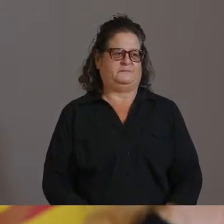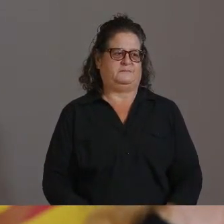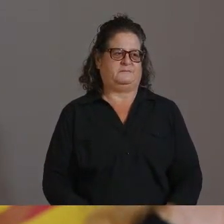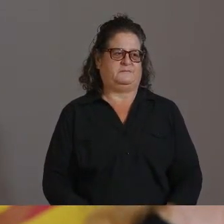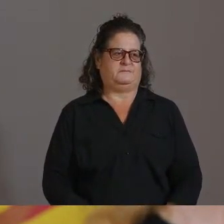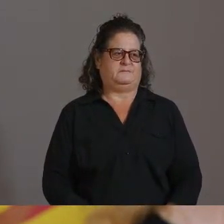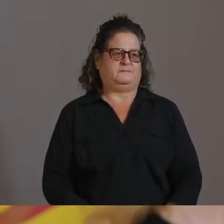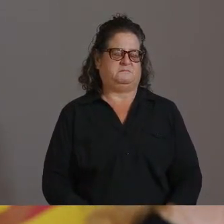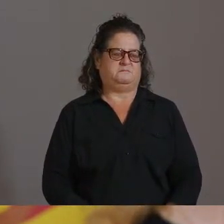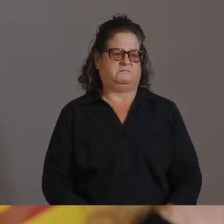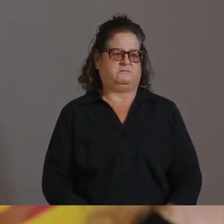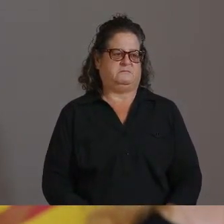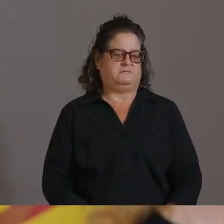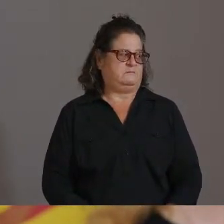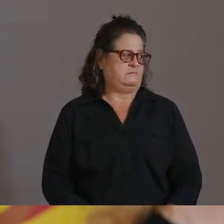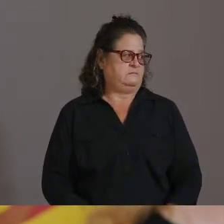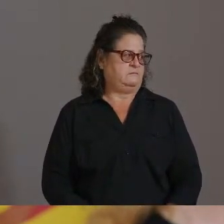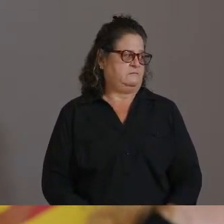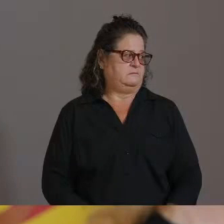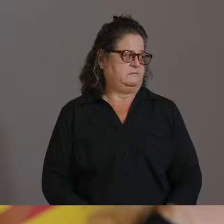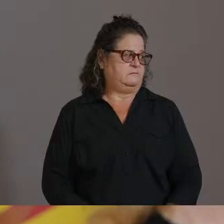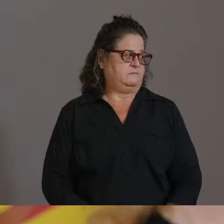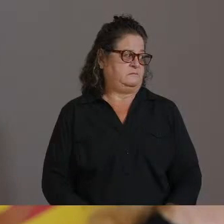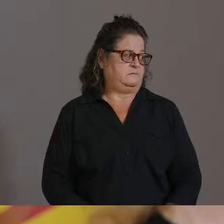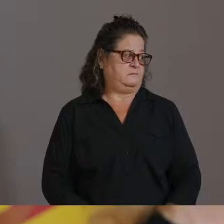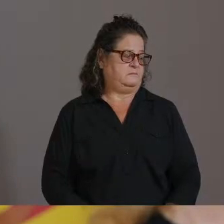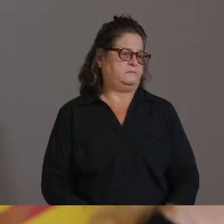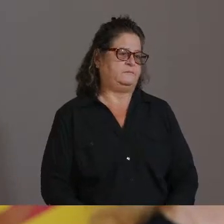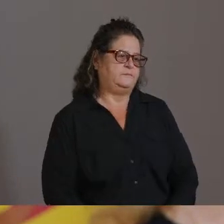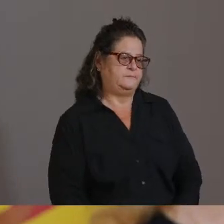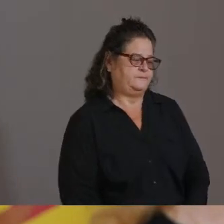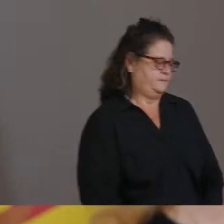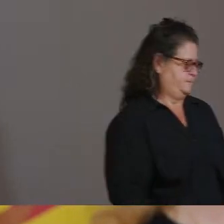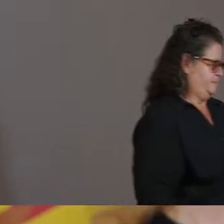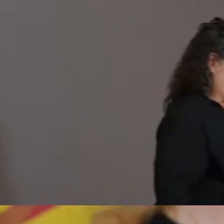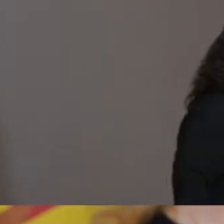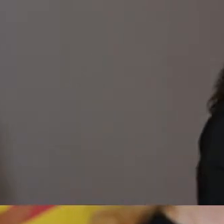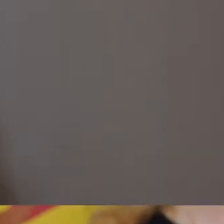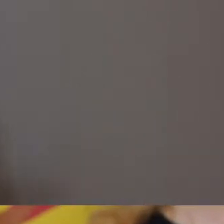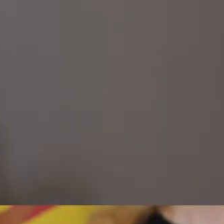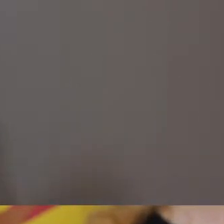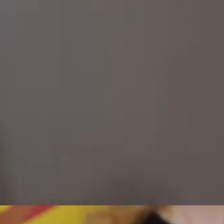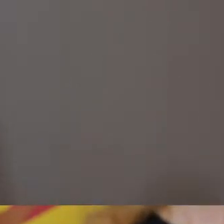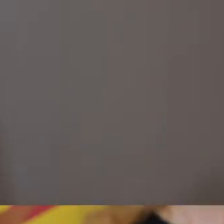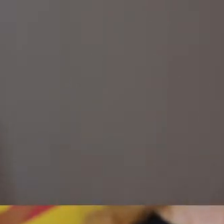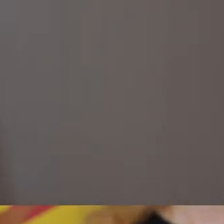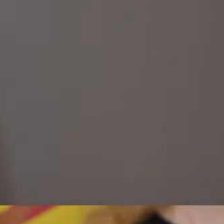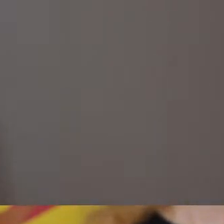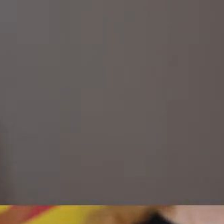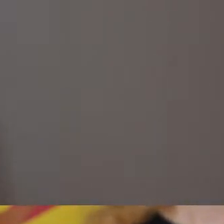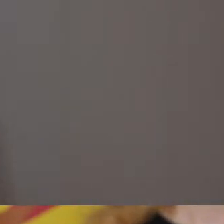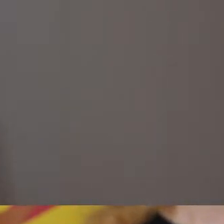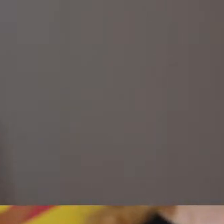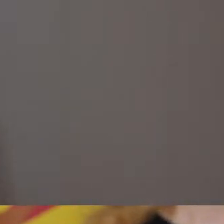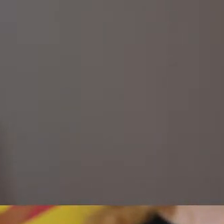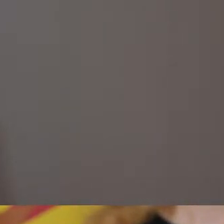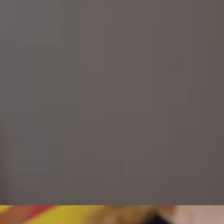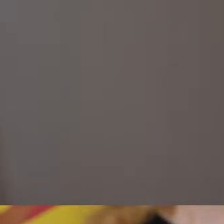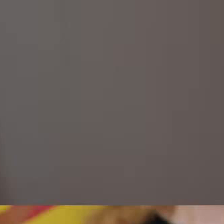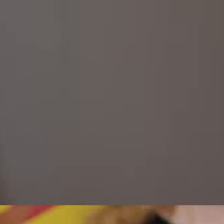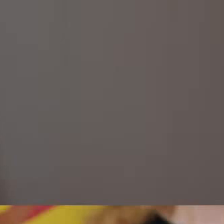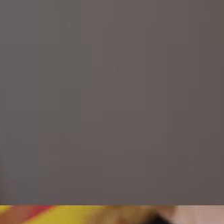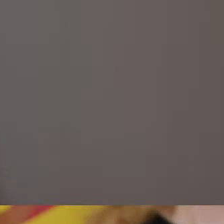la influenza o gripe estacional. Mi nombre es Anabel Castro Thompson y yo soy vicepresidenta de Igualdad